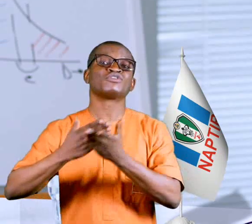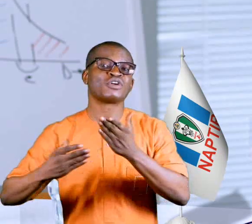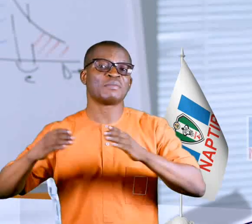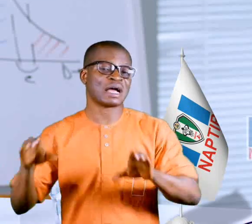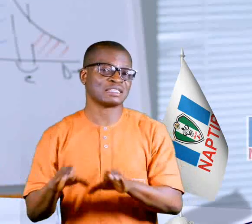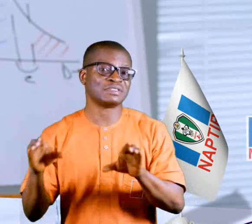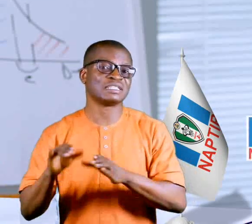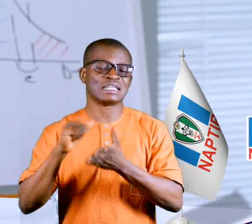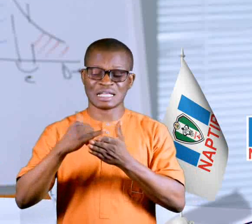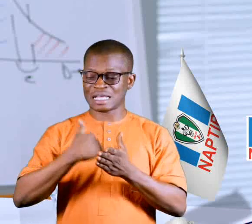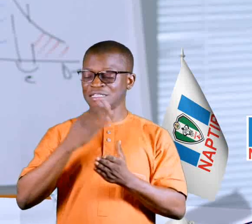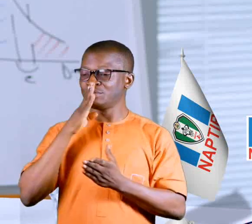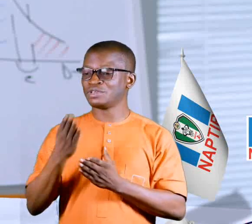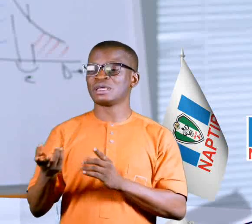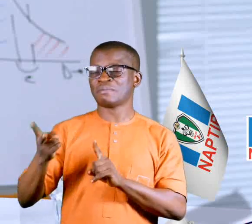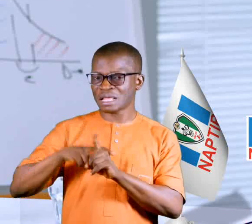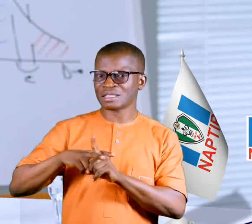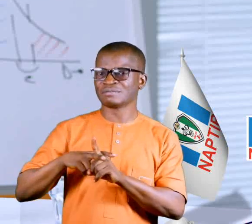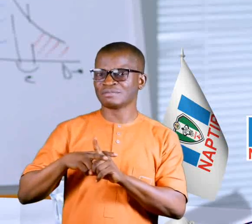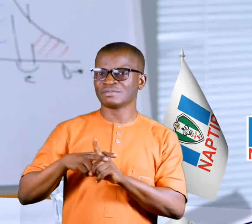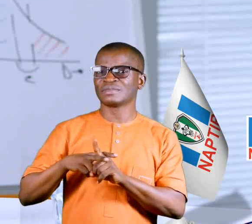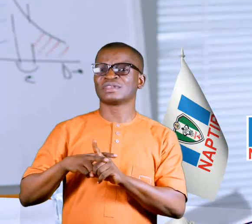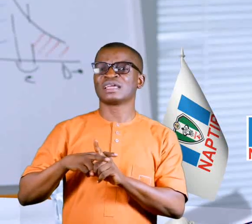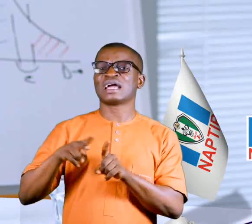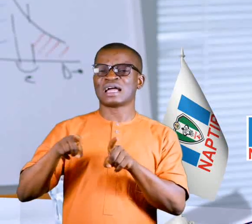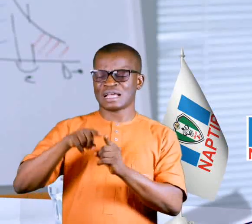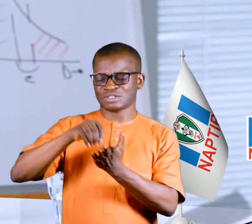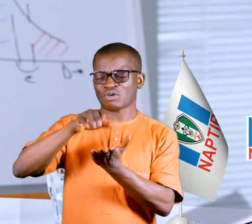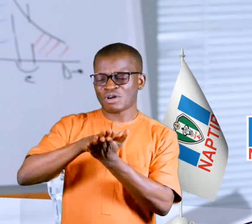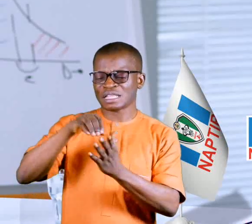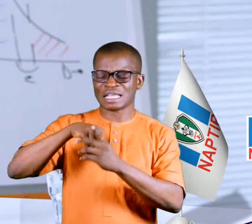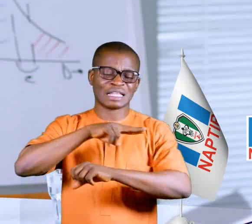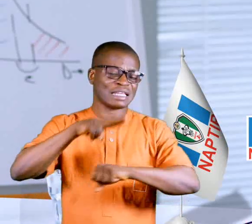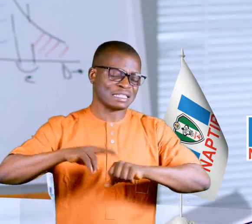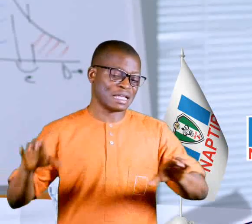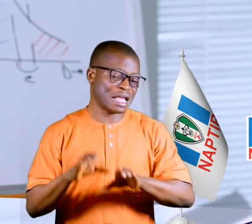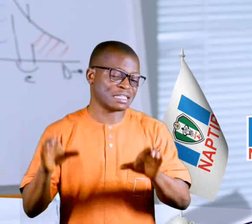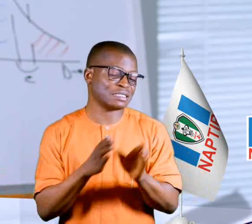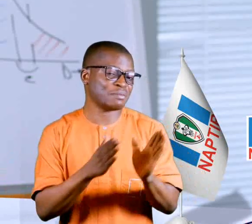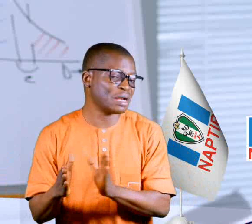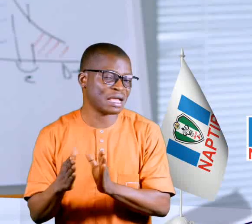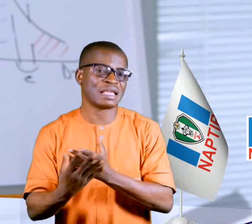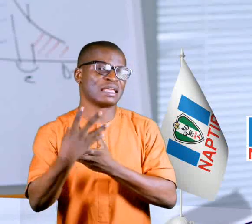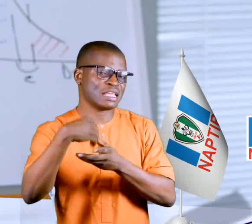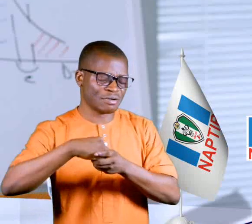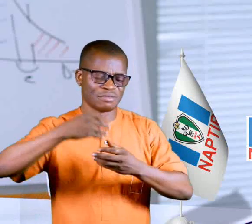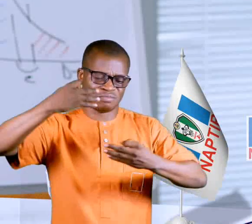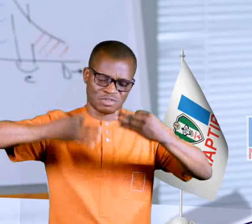the activities that had been implemented as being contained in the National Action Plan